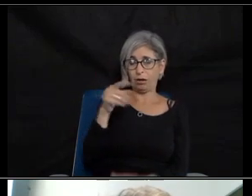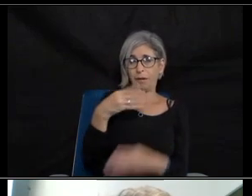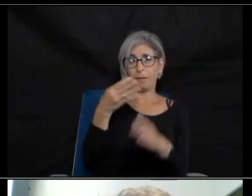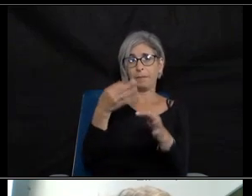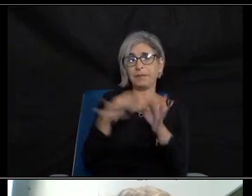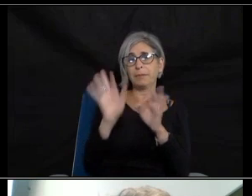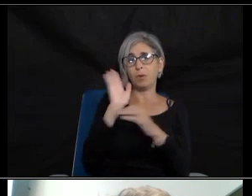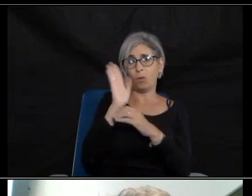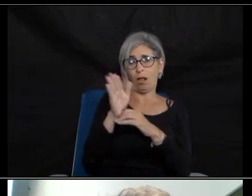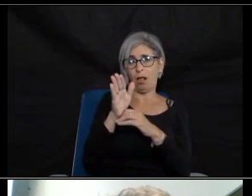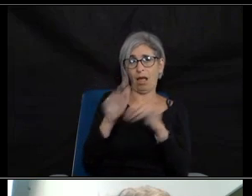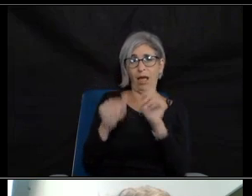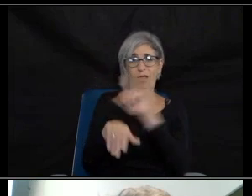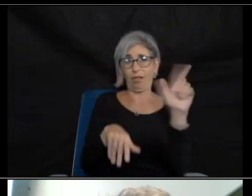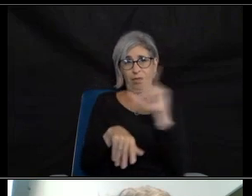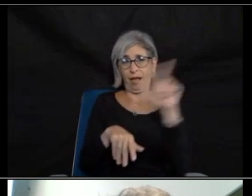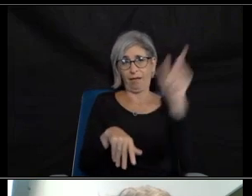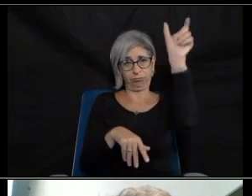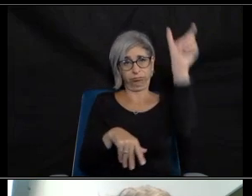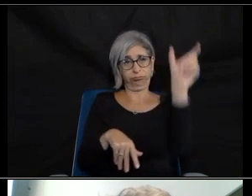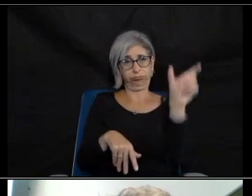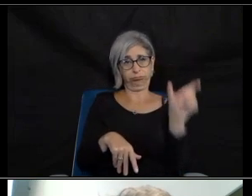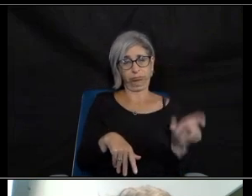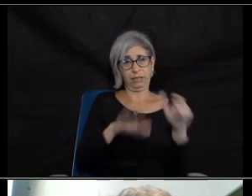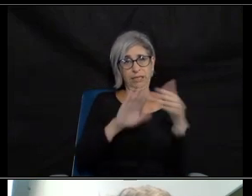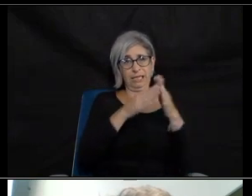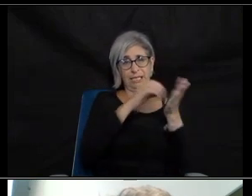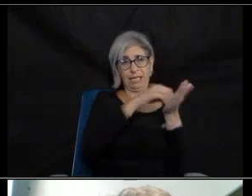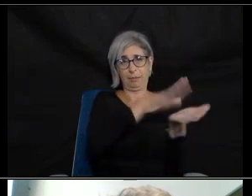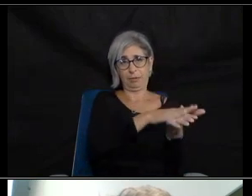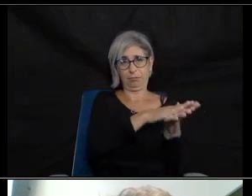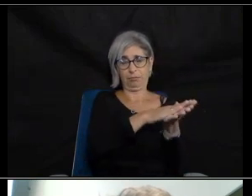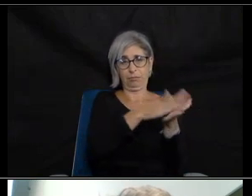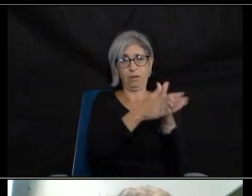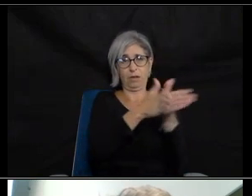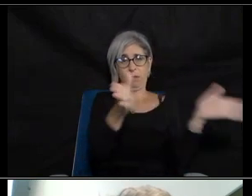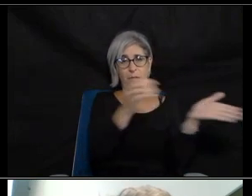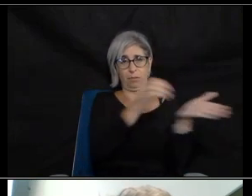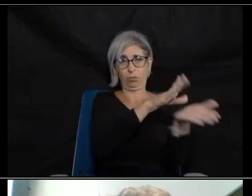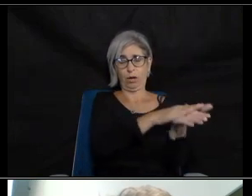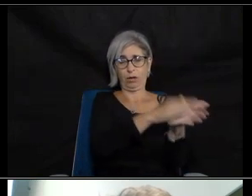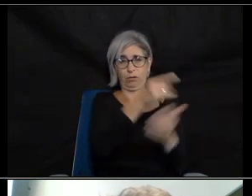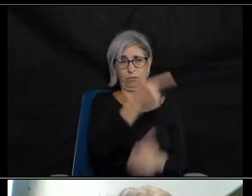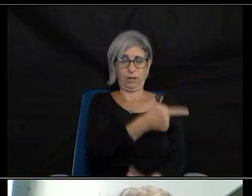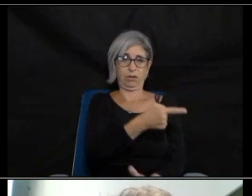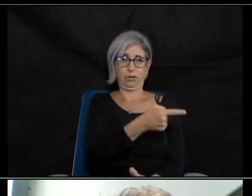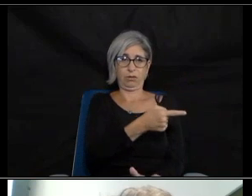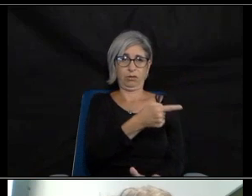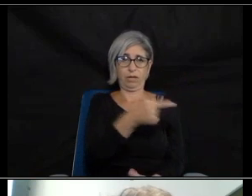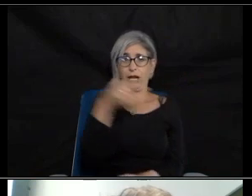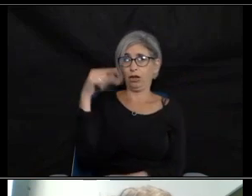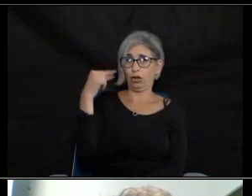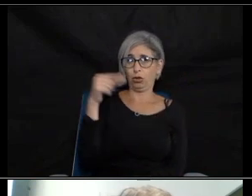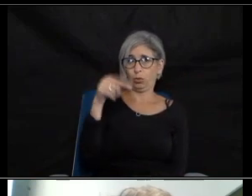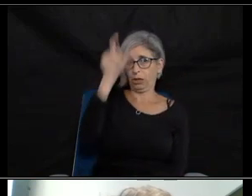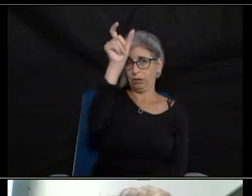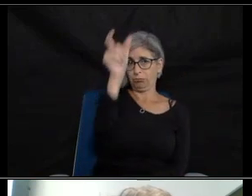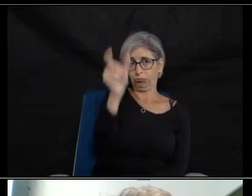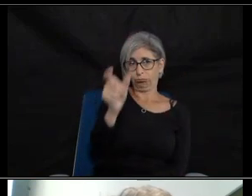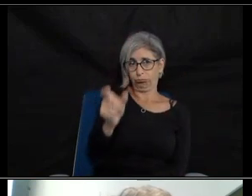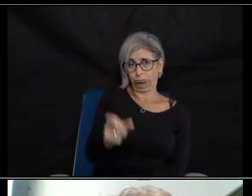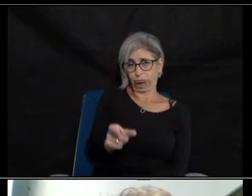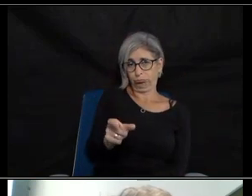see on the left-hand side is the city's document. That's public record. What you see in the green cells is